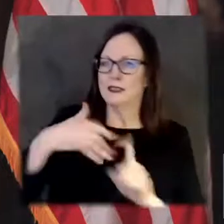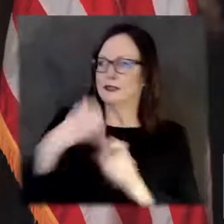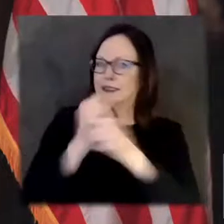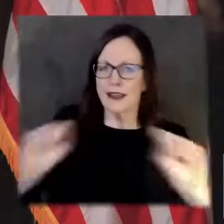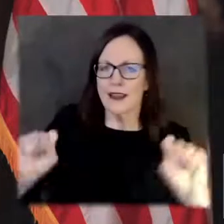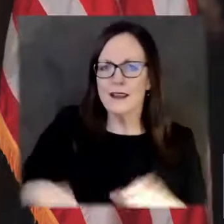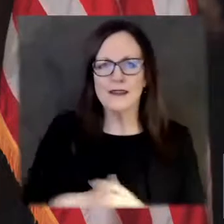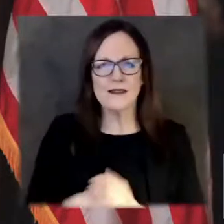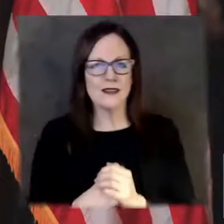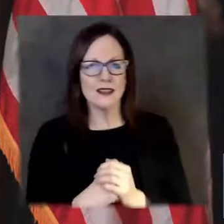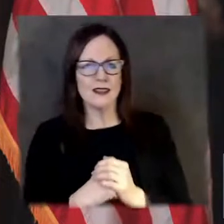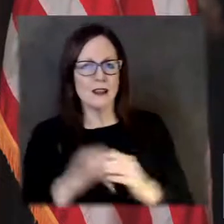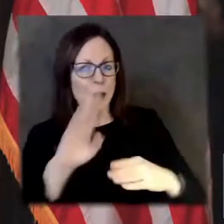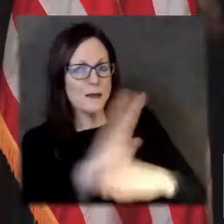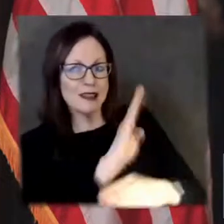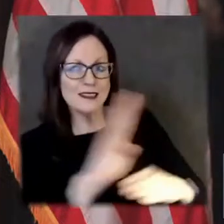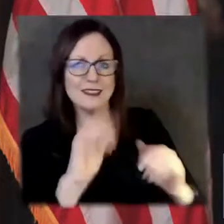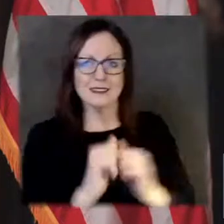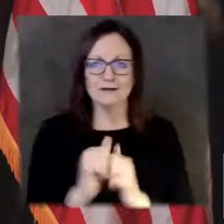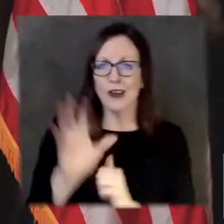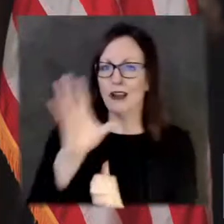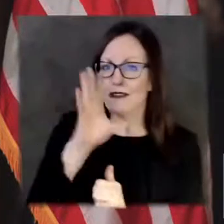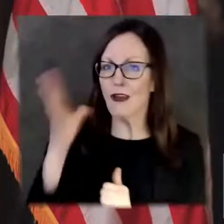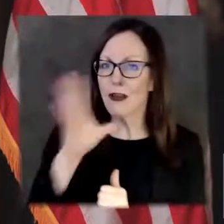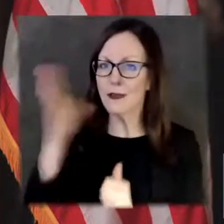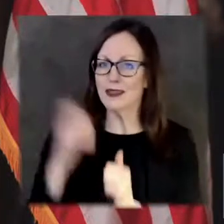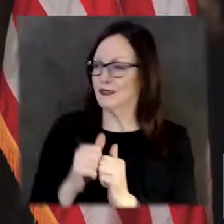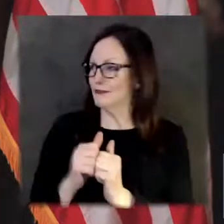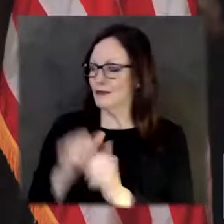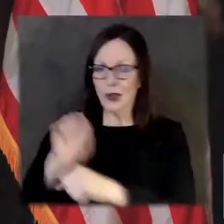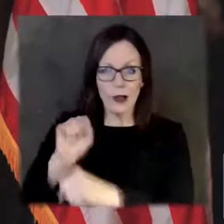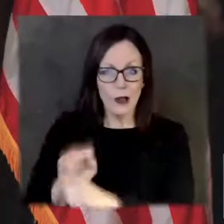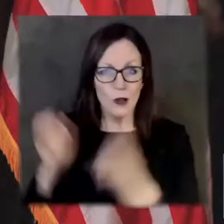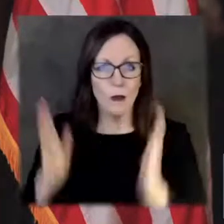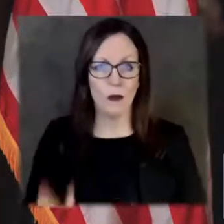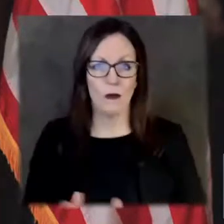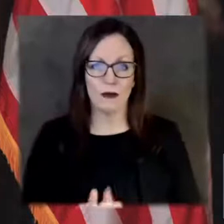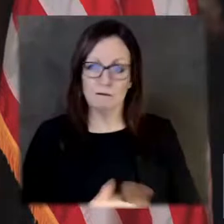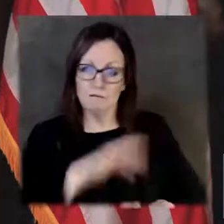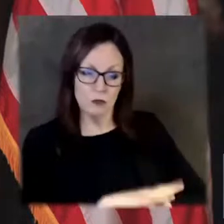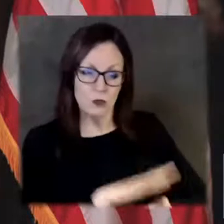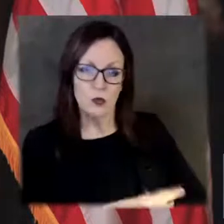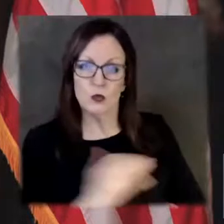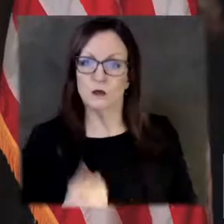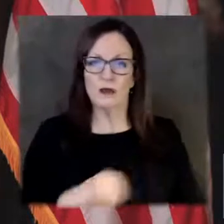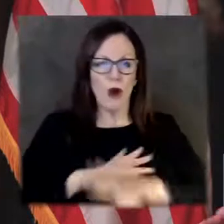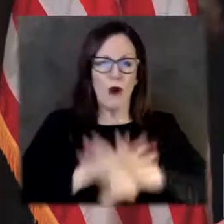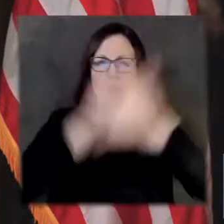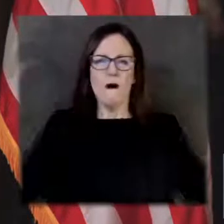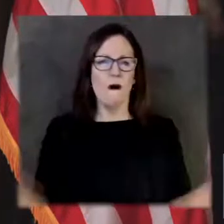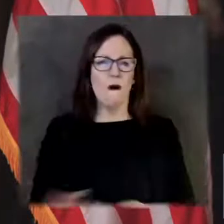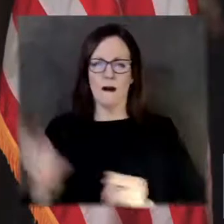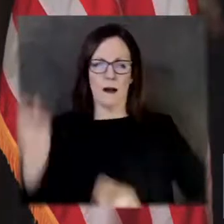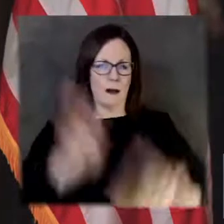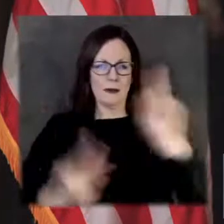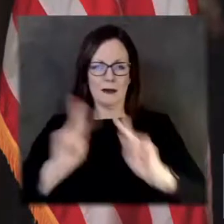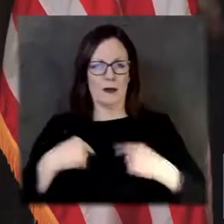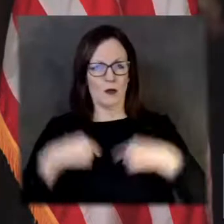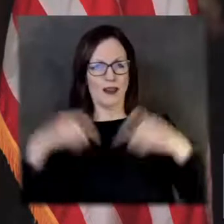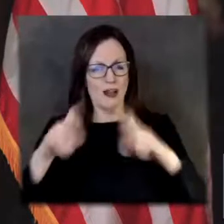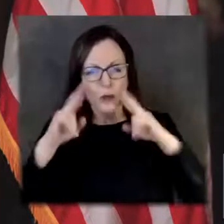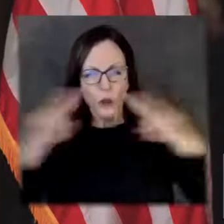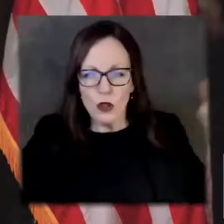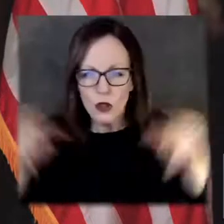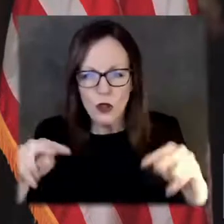generations, to our outdoor recreation economy, that demand we embrace a future where we don't have to choose